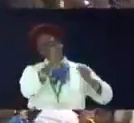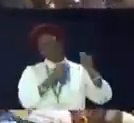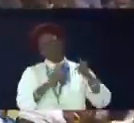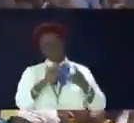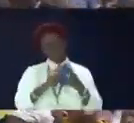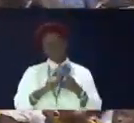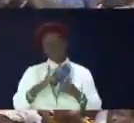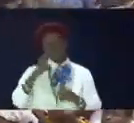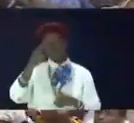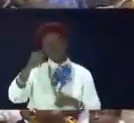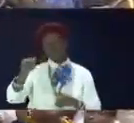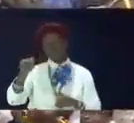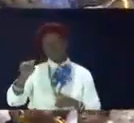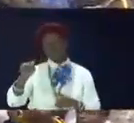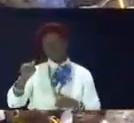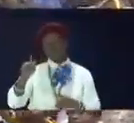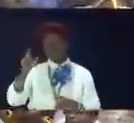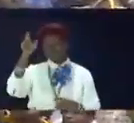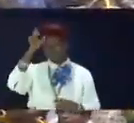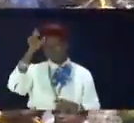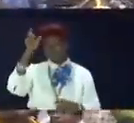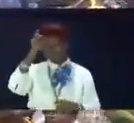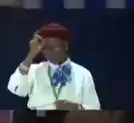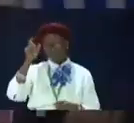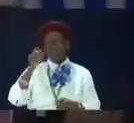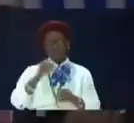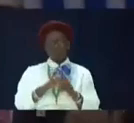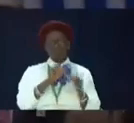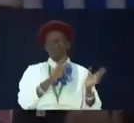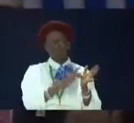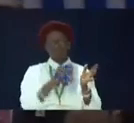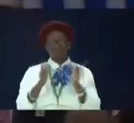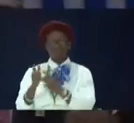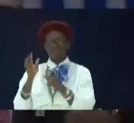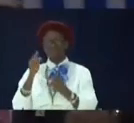Di eru jeje ati arisa fun satani.